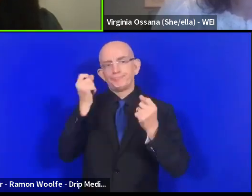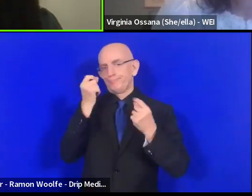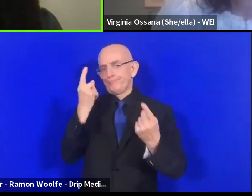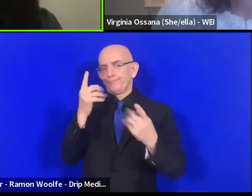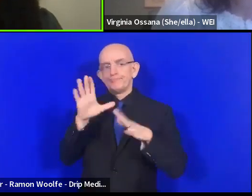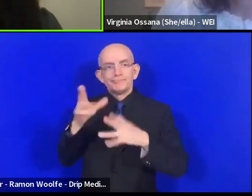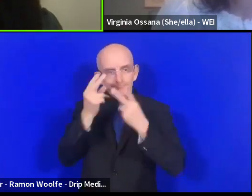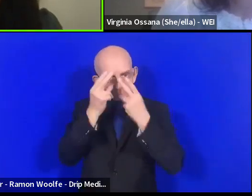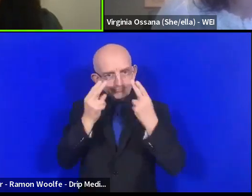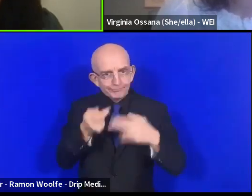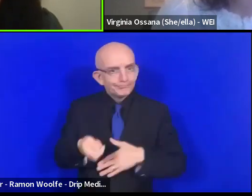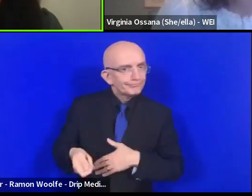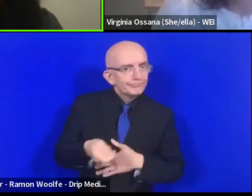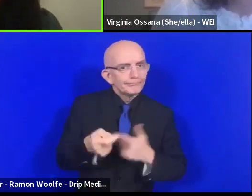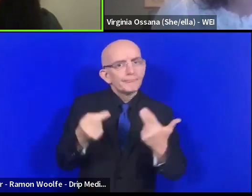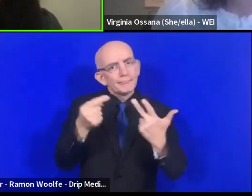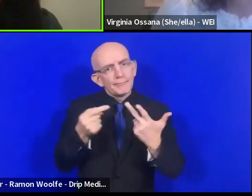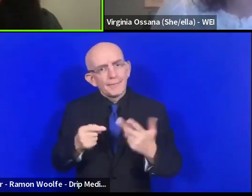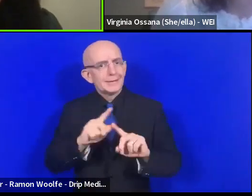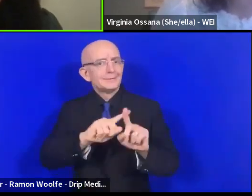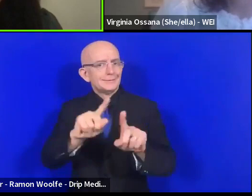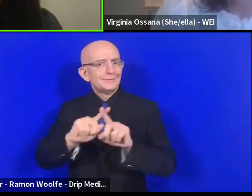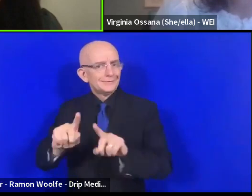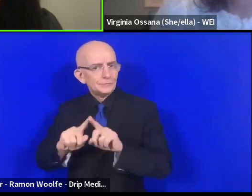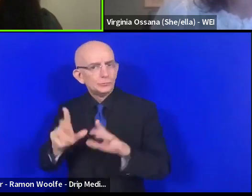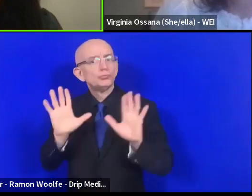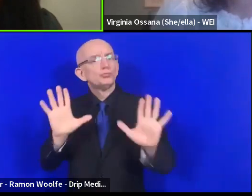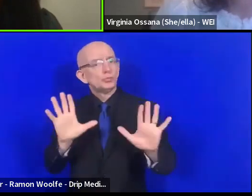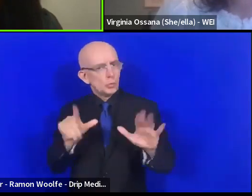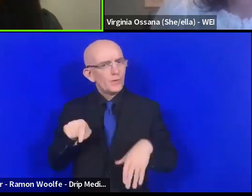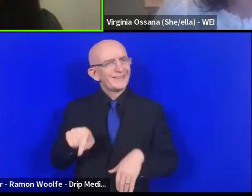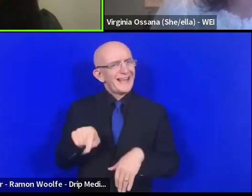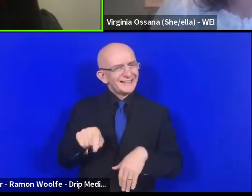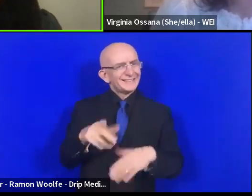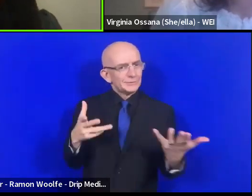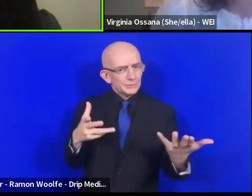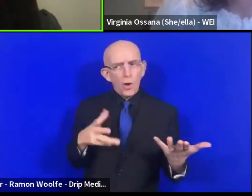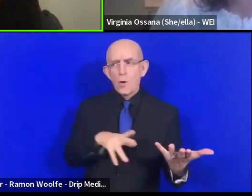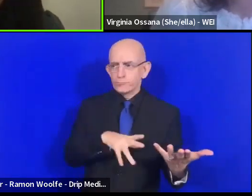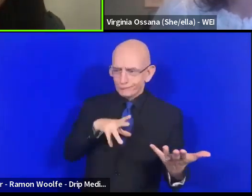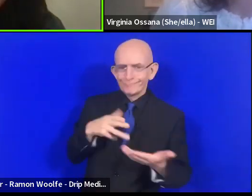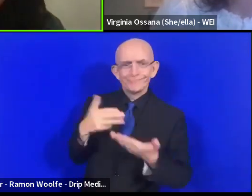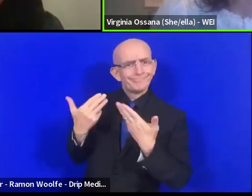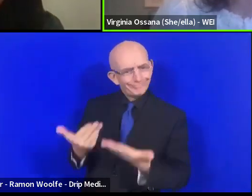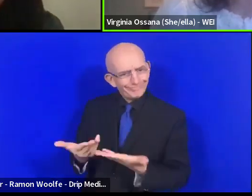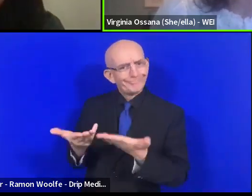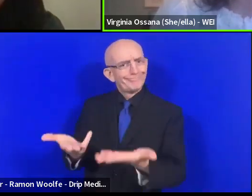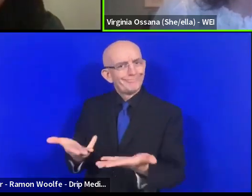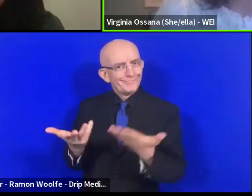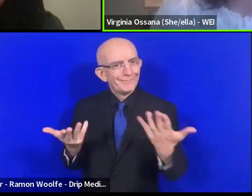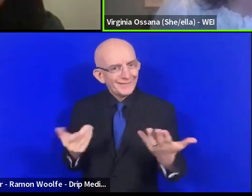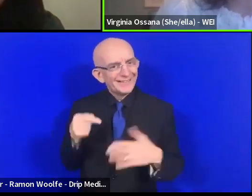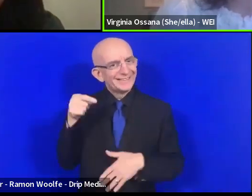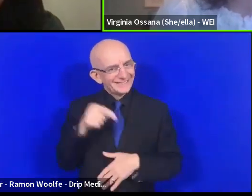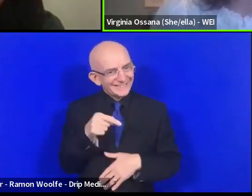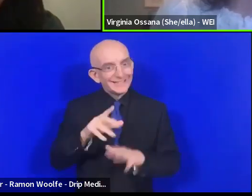forward, and will be a priority for our convenings from now on. It is really great to hear all of that, because